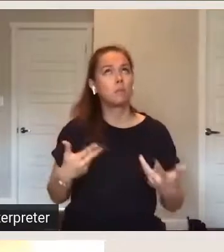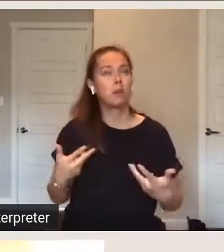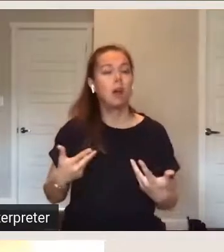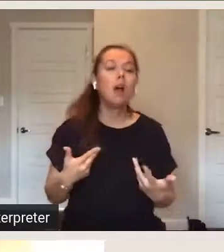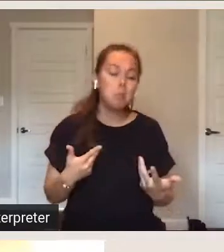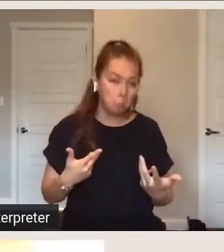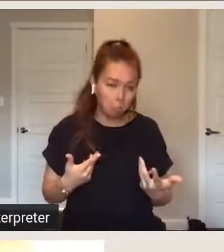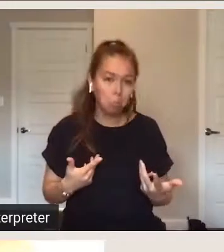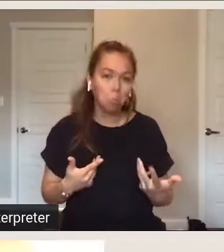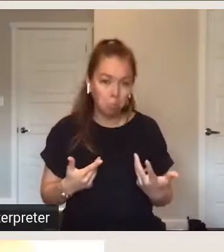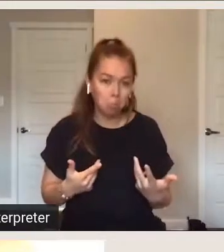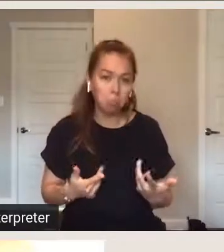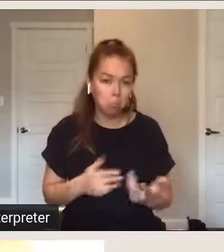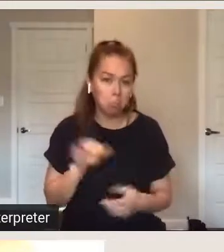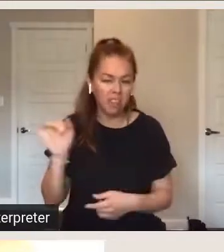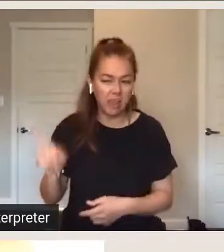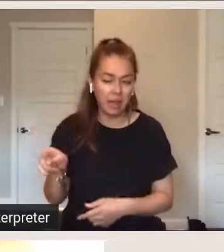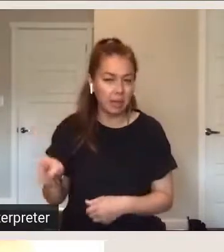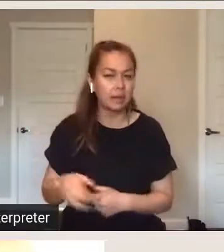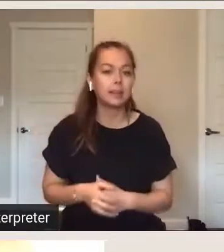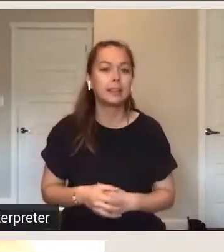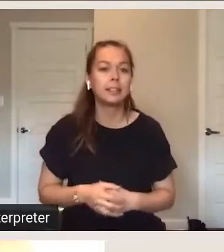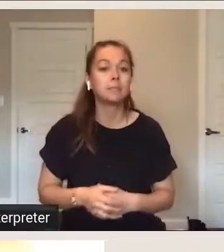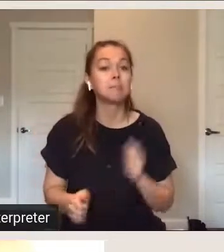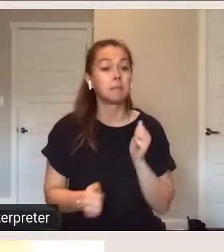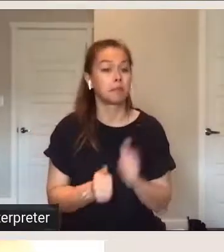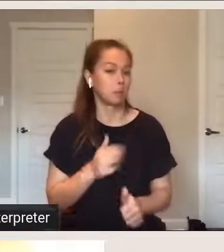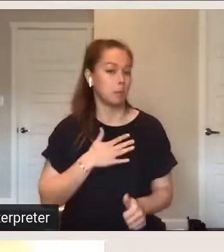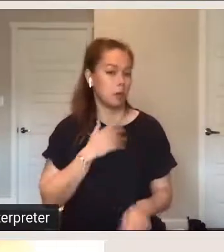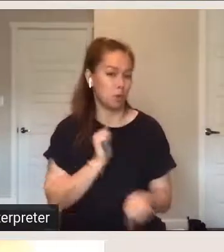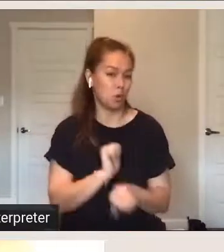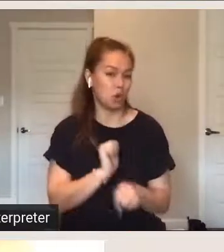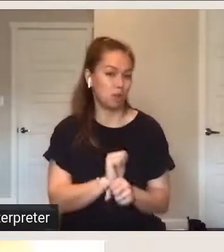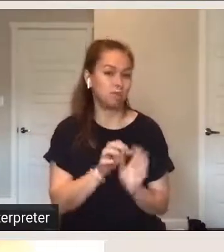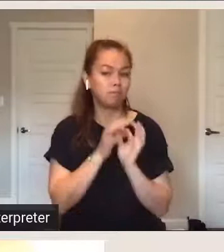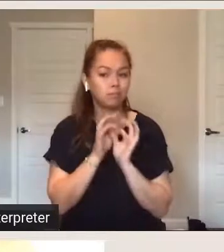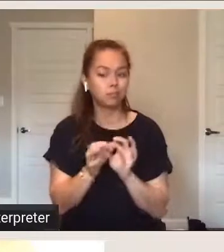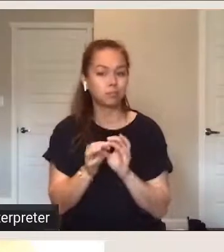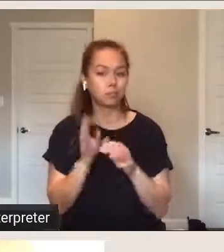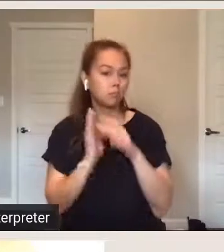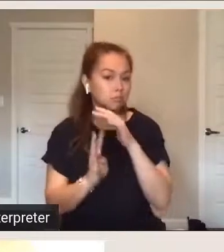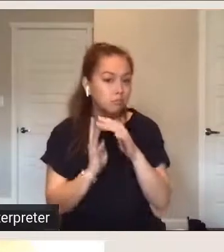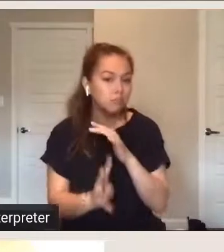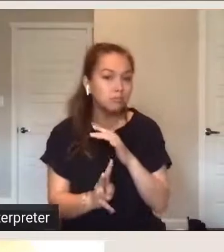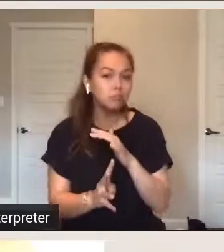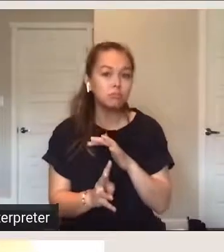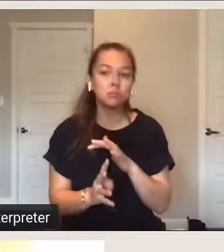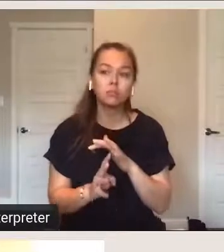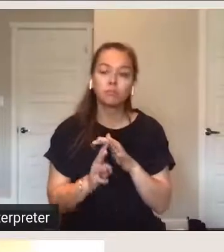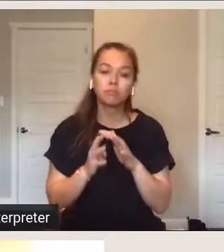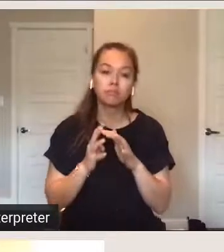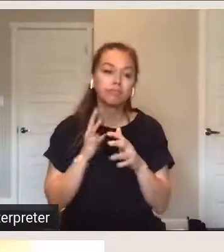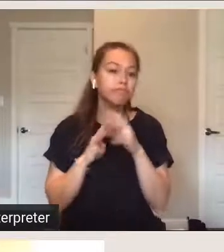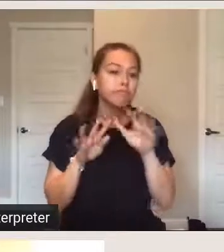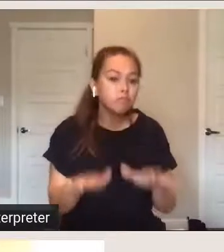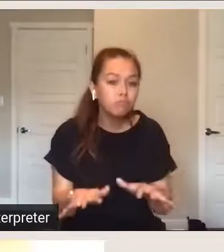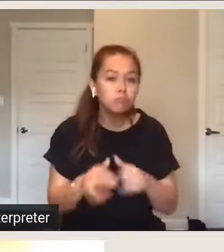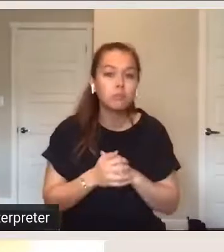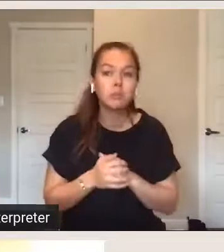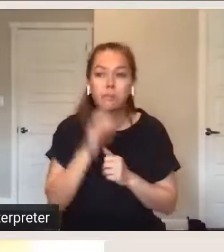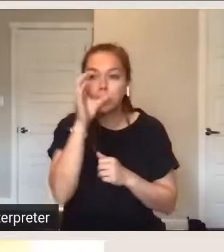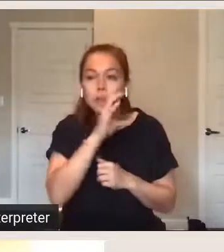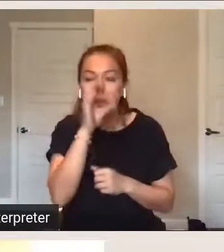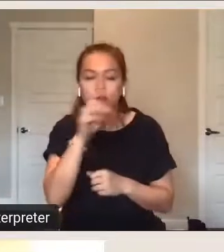know, center around immigrants or migrants and, you know, the search for home, but also like fitting into a place